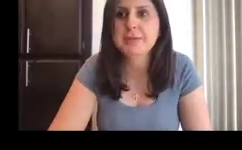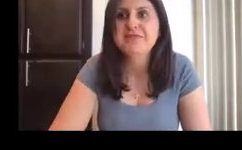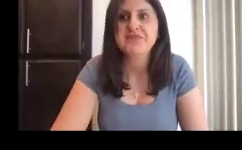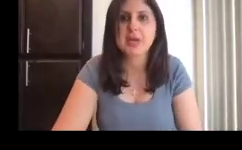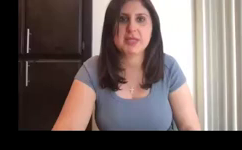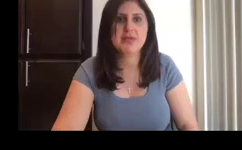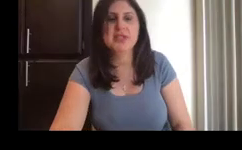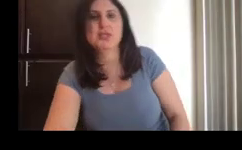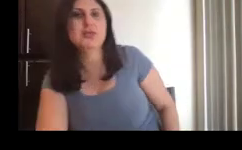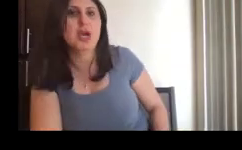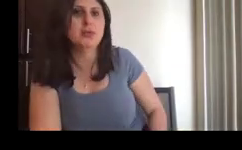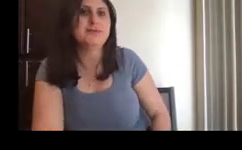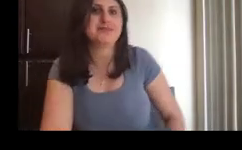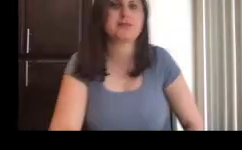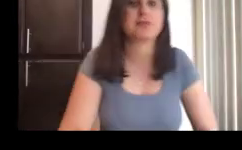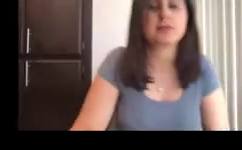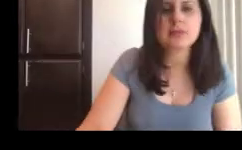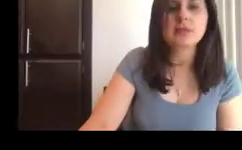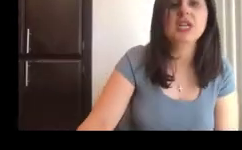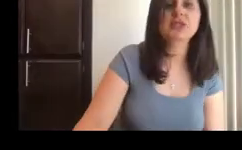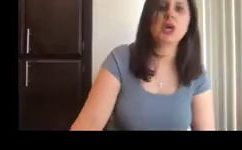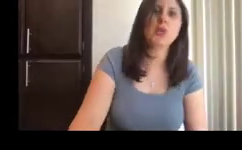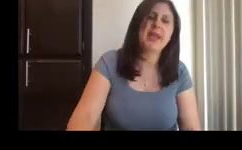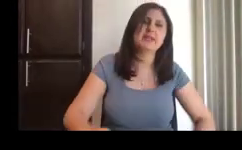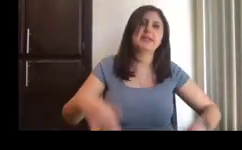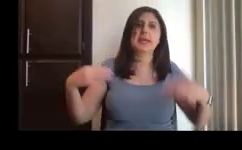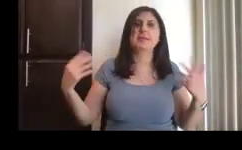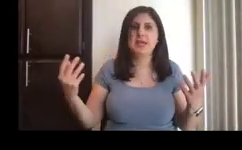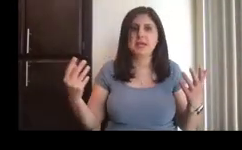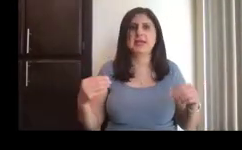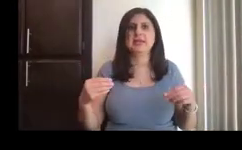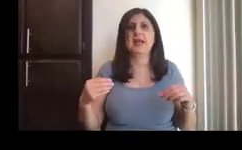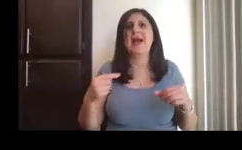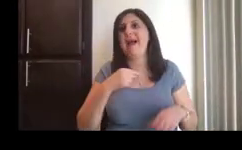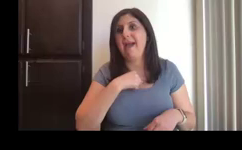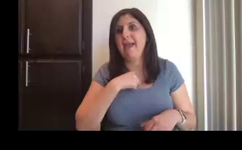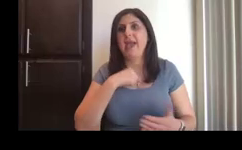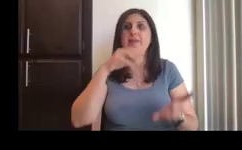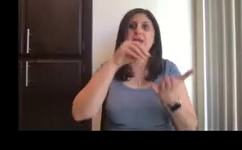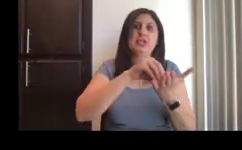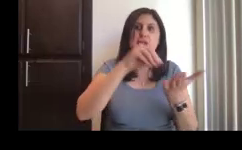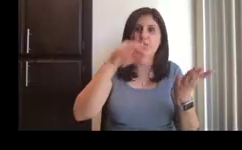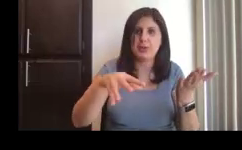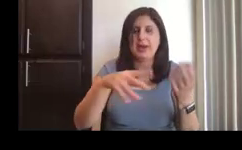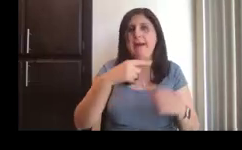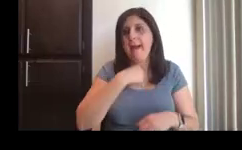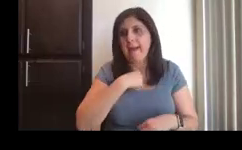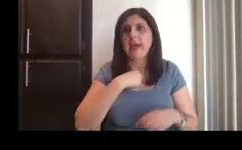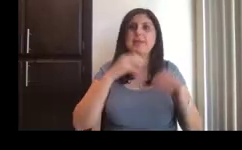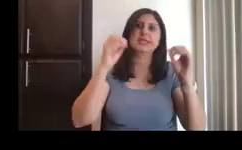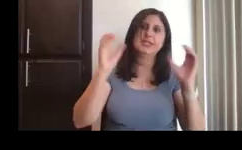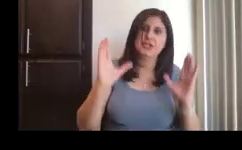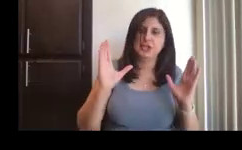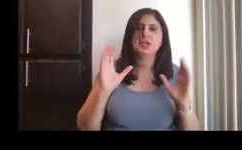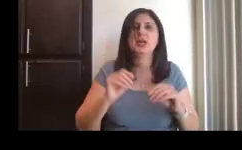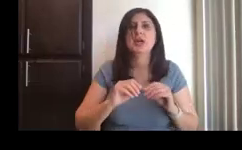Unit 3. Some of this you know. So a statement is I am a student, right? I